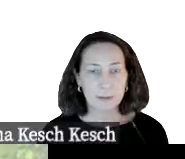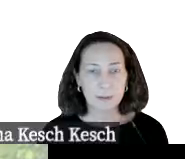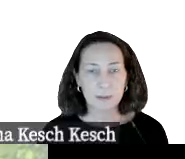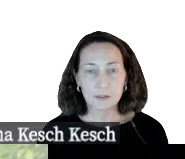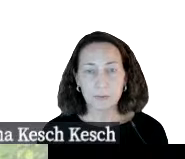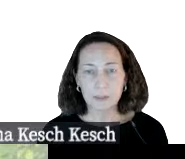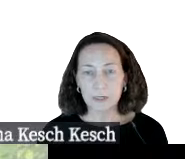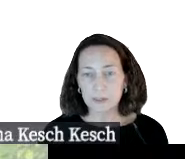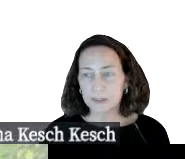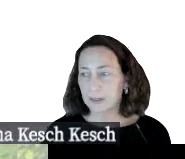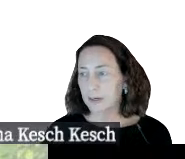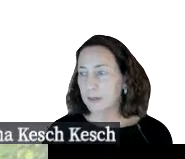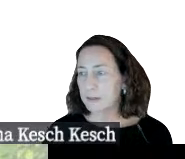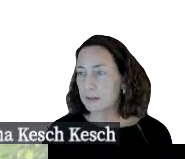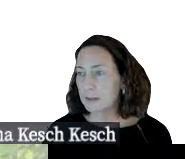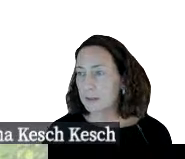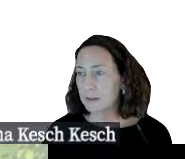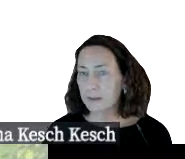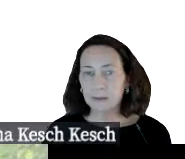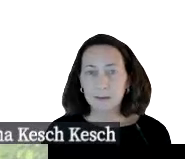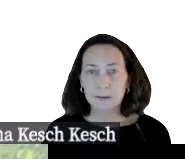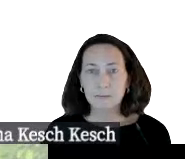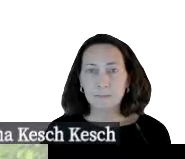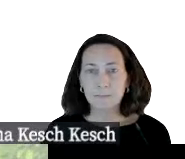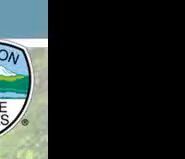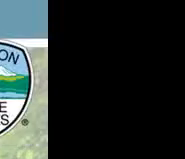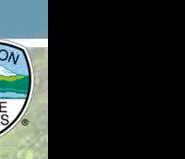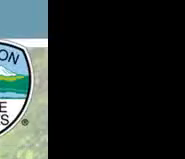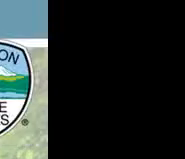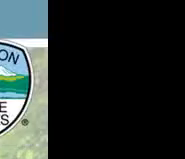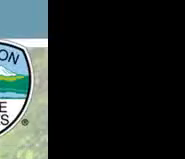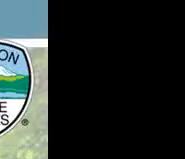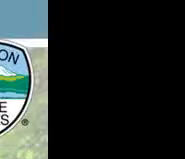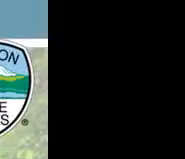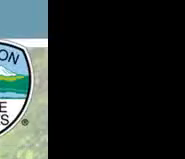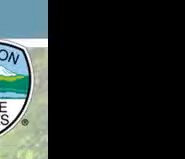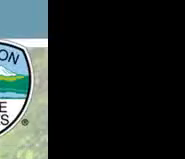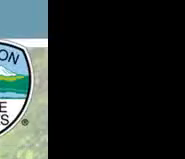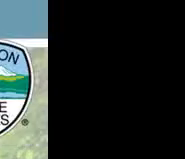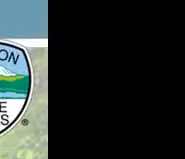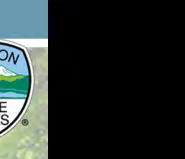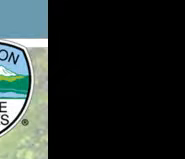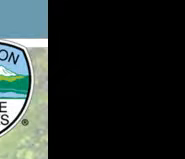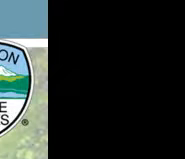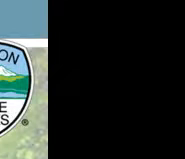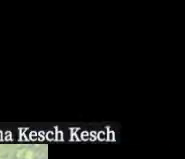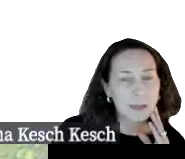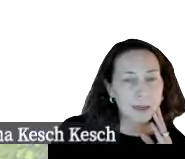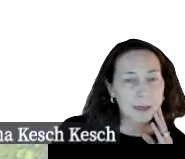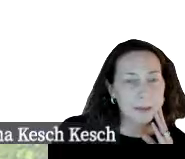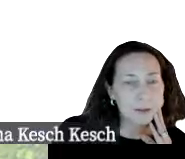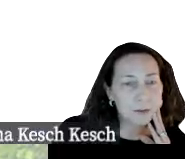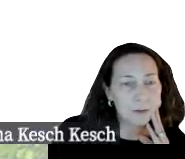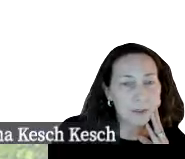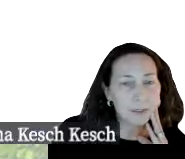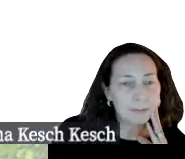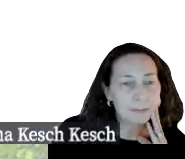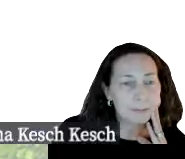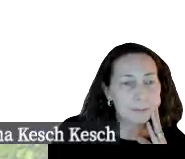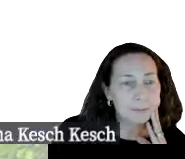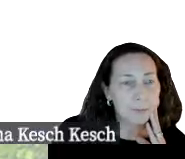To the interpretation settings. Icon. It says, Katie,